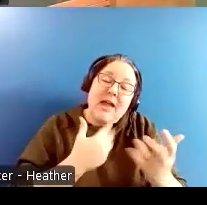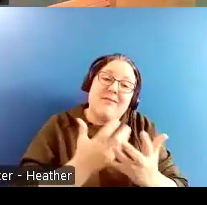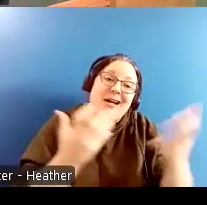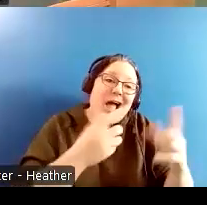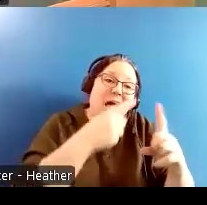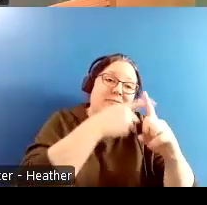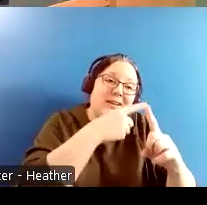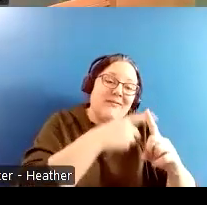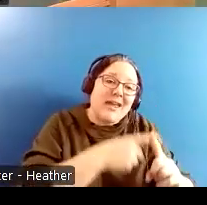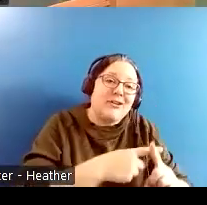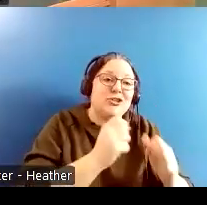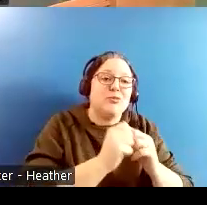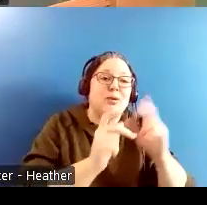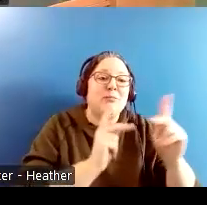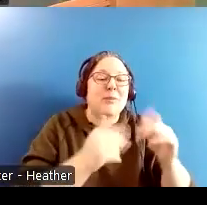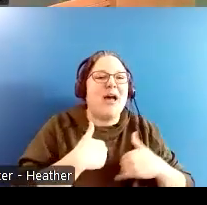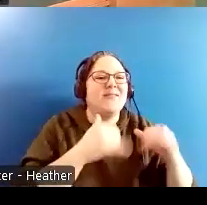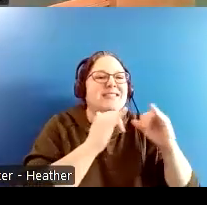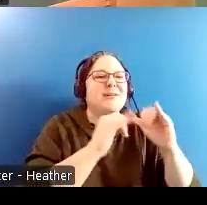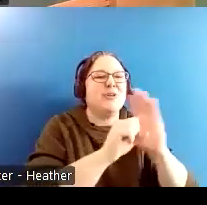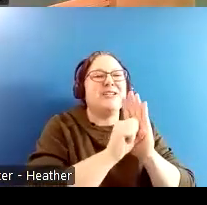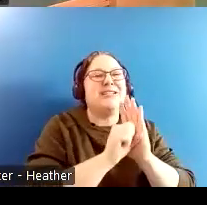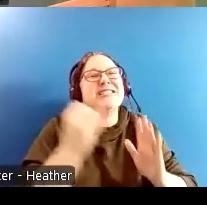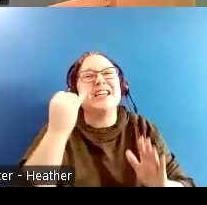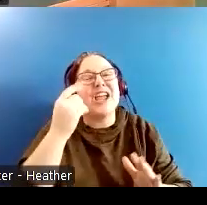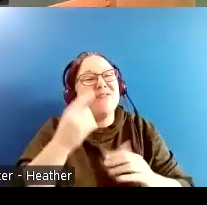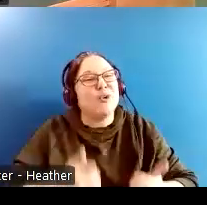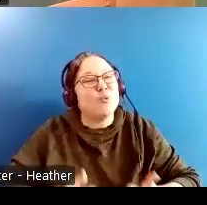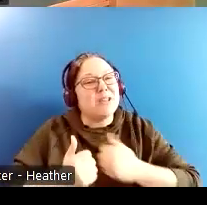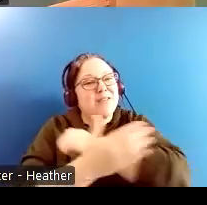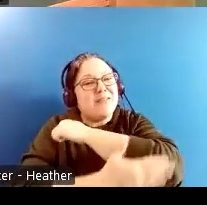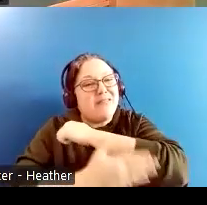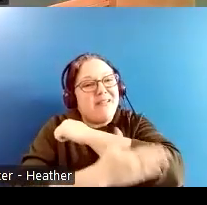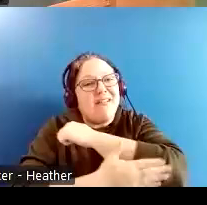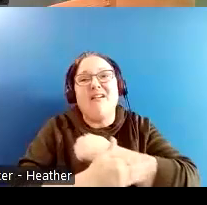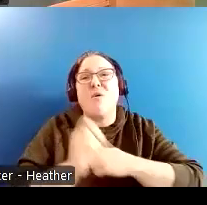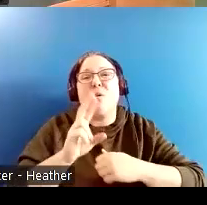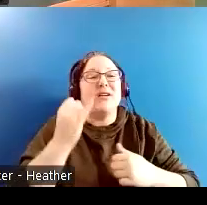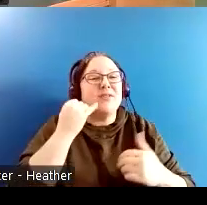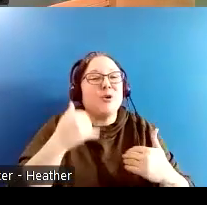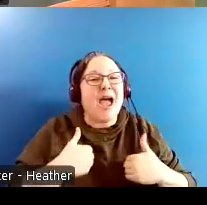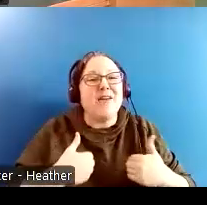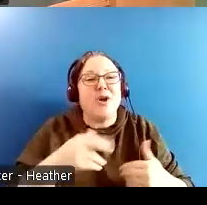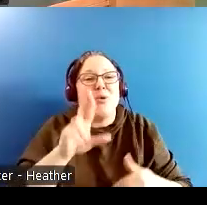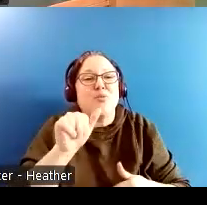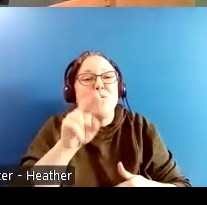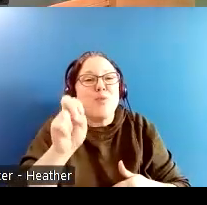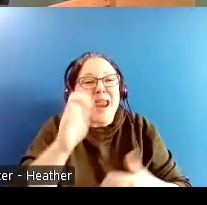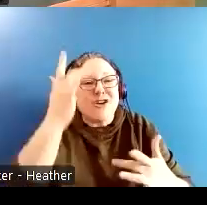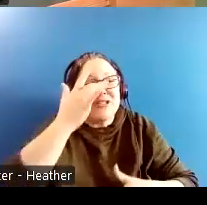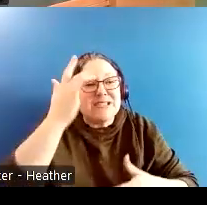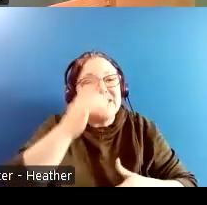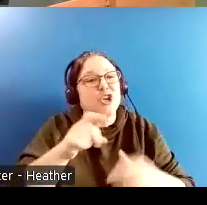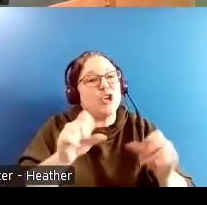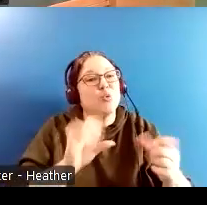similar conditions, especially if you live in a rural area or have a rare disease, they can connect. And there were some anecdotal reports